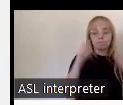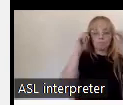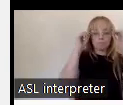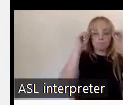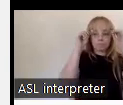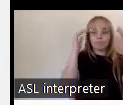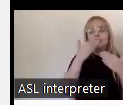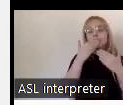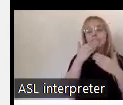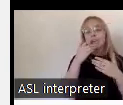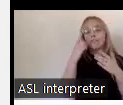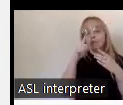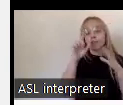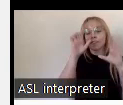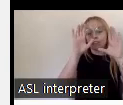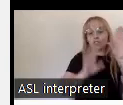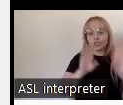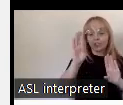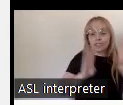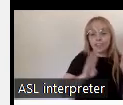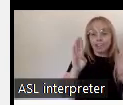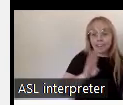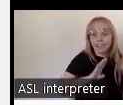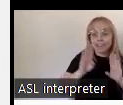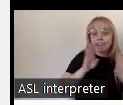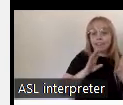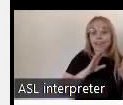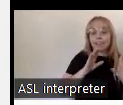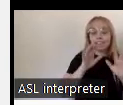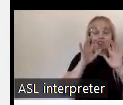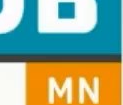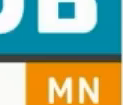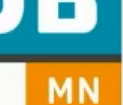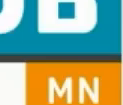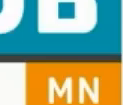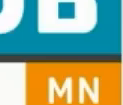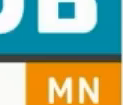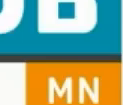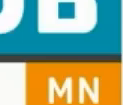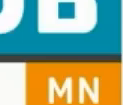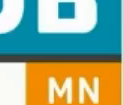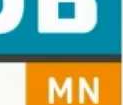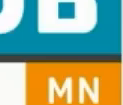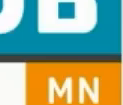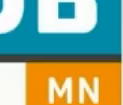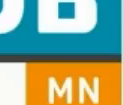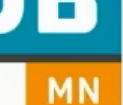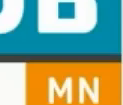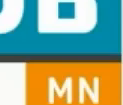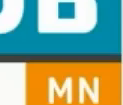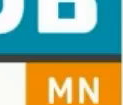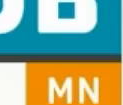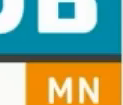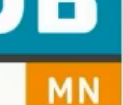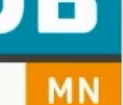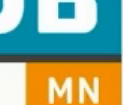that survey in there. We would appreciate any comments. It helps us as an agency determine how we can better